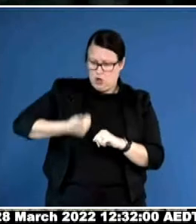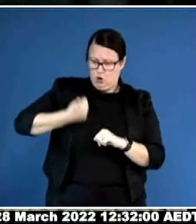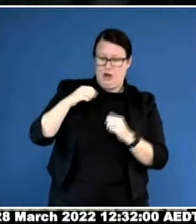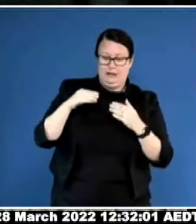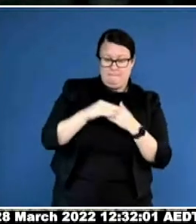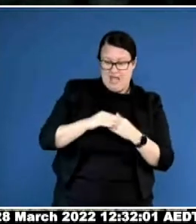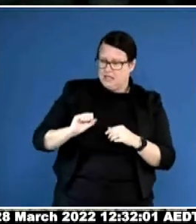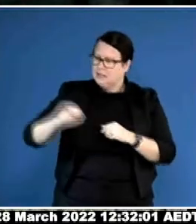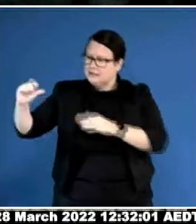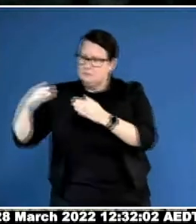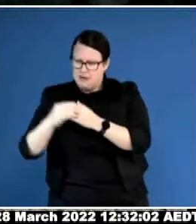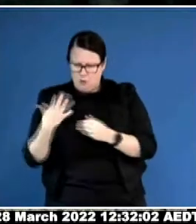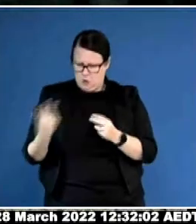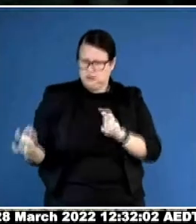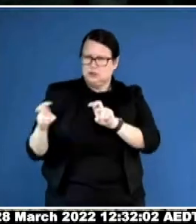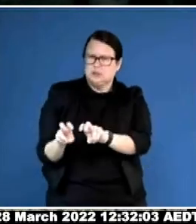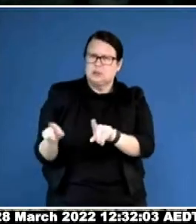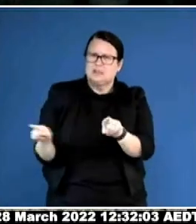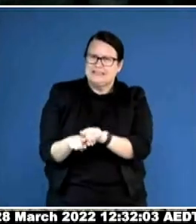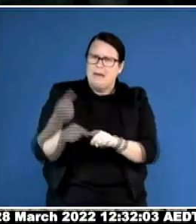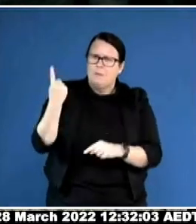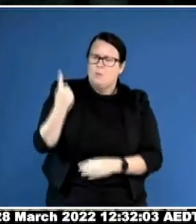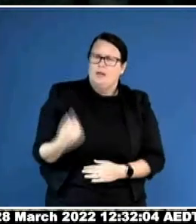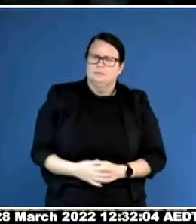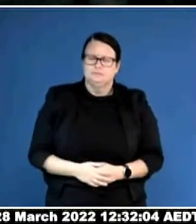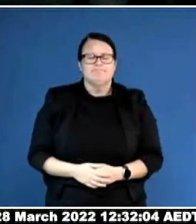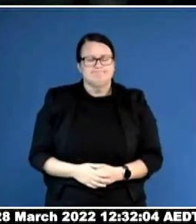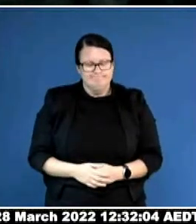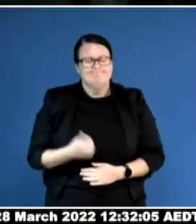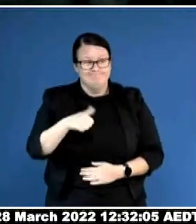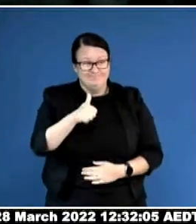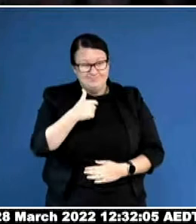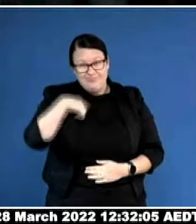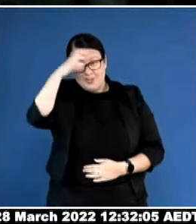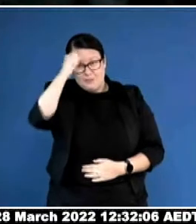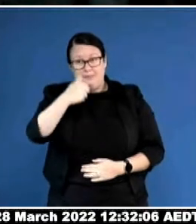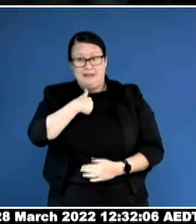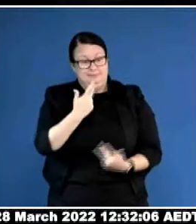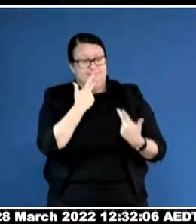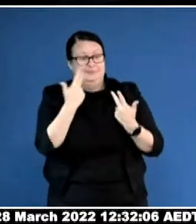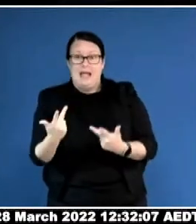Yeah, I remember of that. Going into the bank, and we were very lucky to get the loan